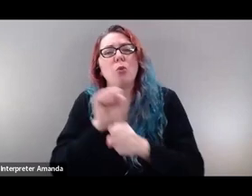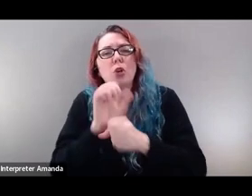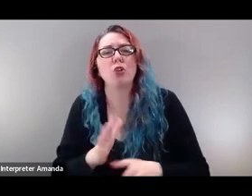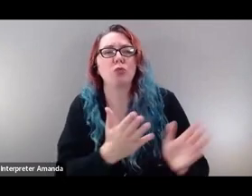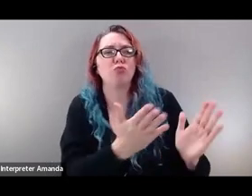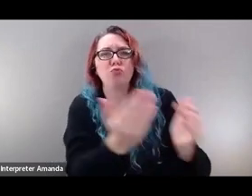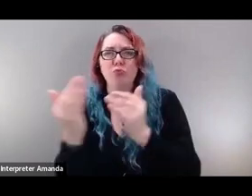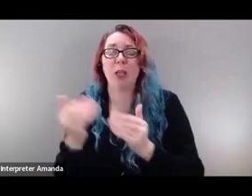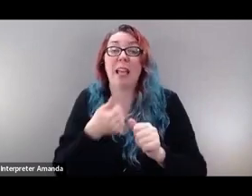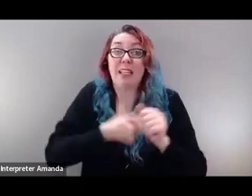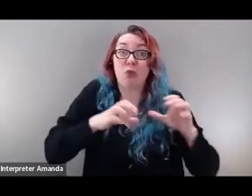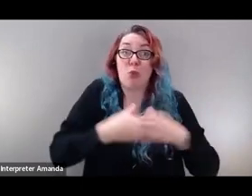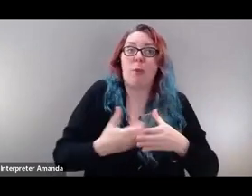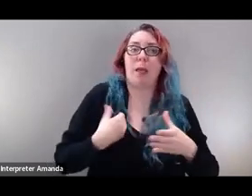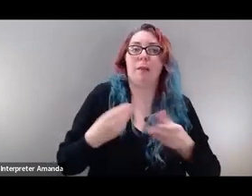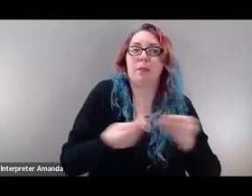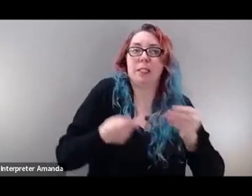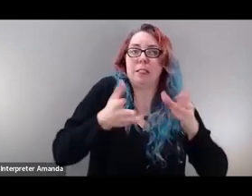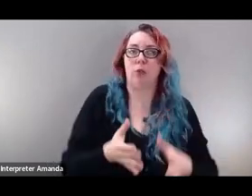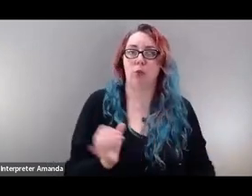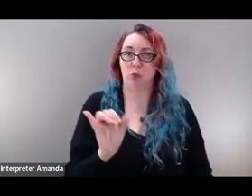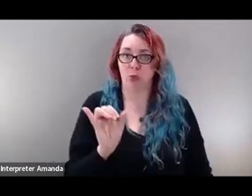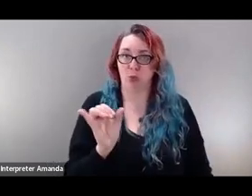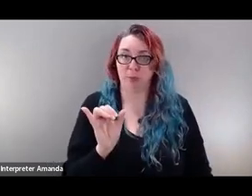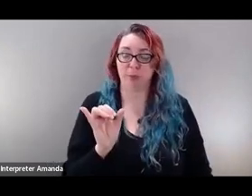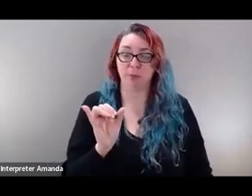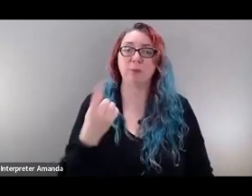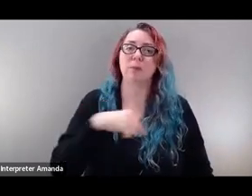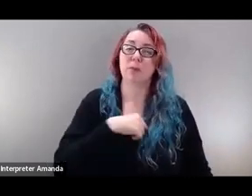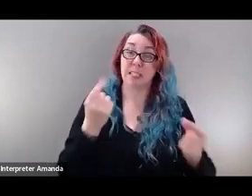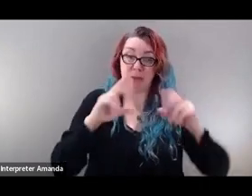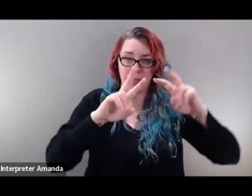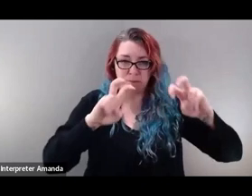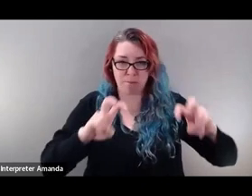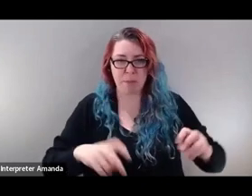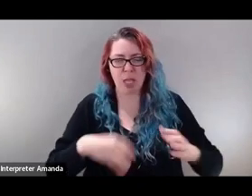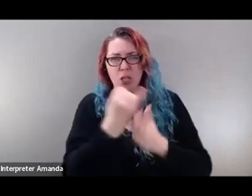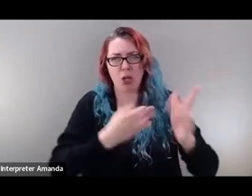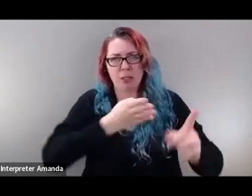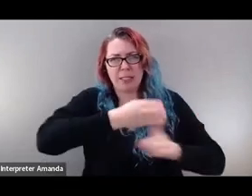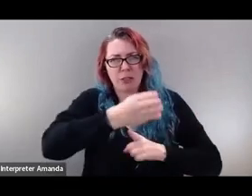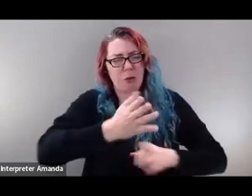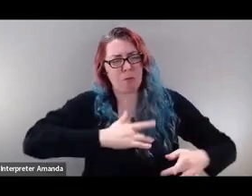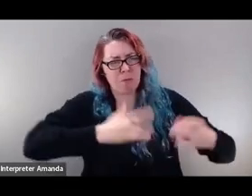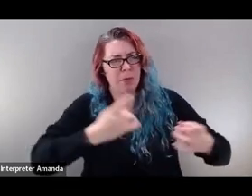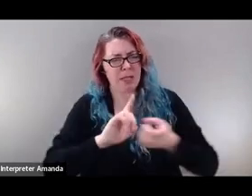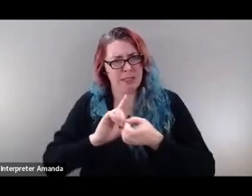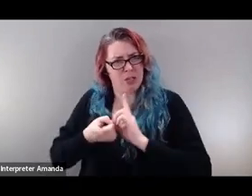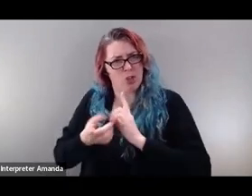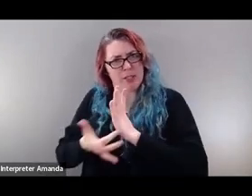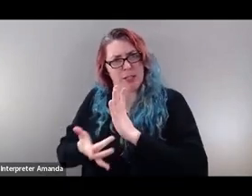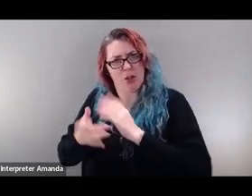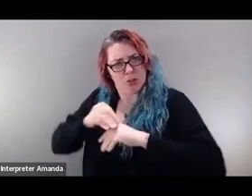facilitators who explored how the art sector used and was transformed by digital technology. So we're fortunate today